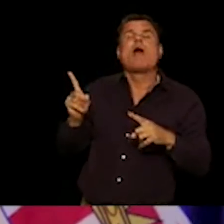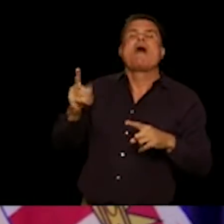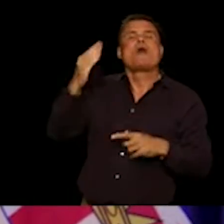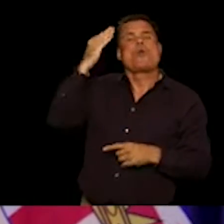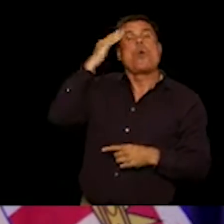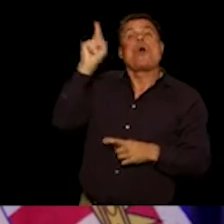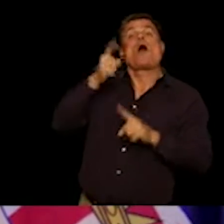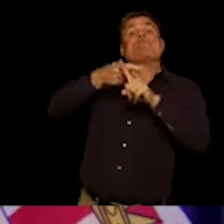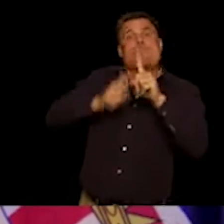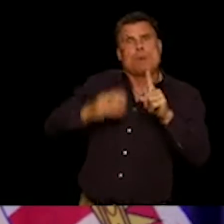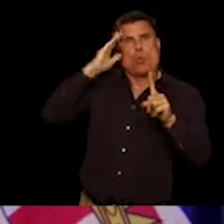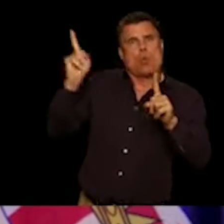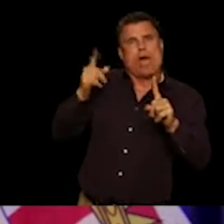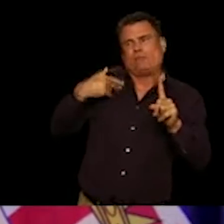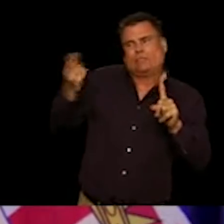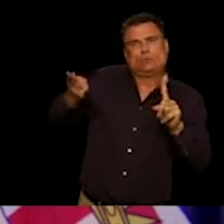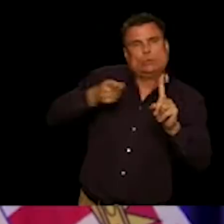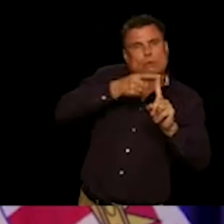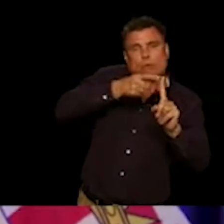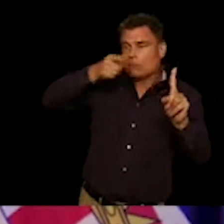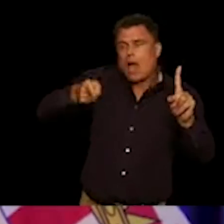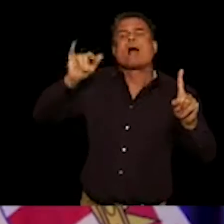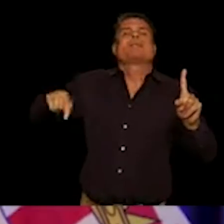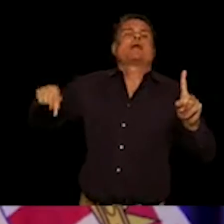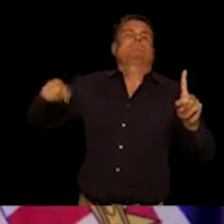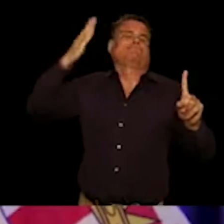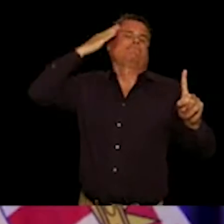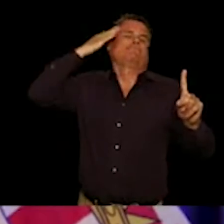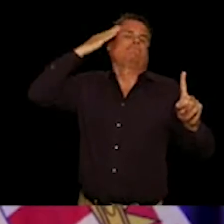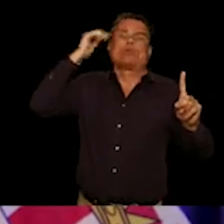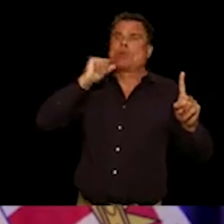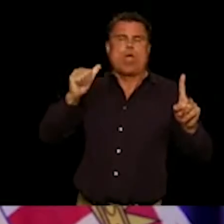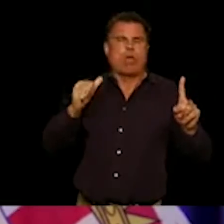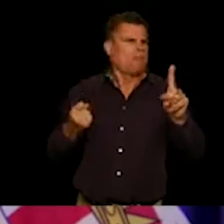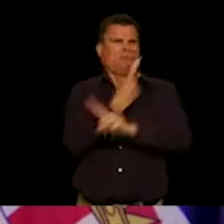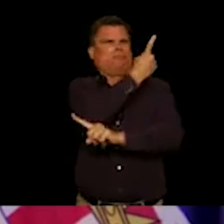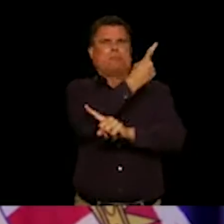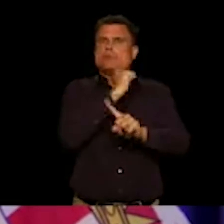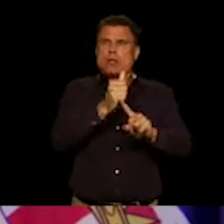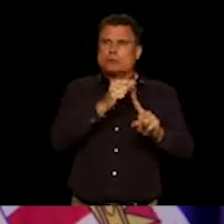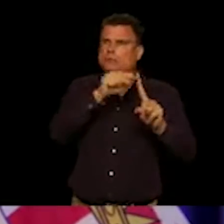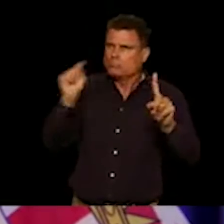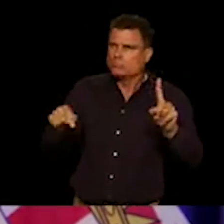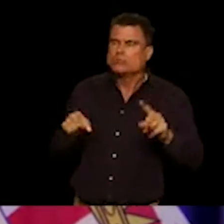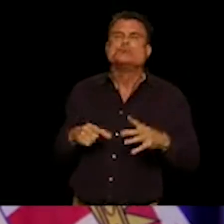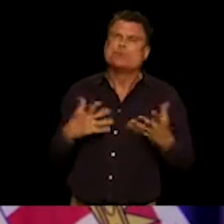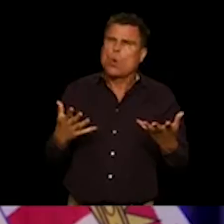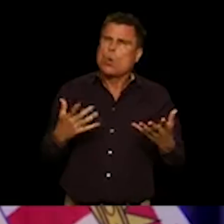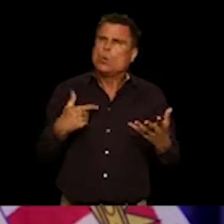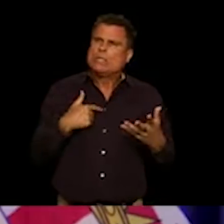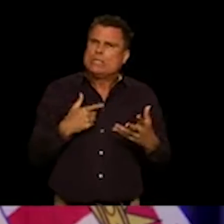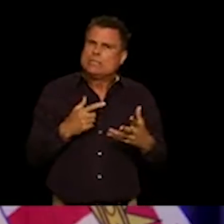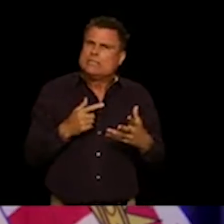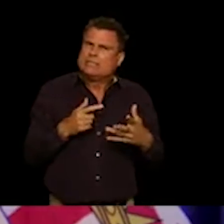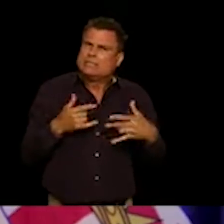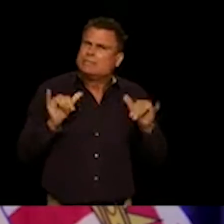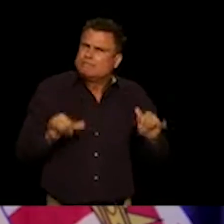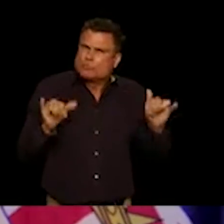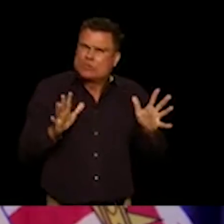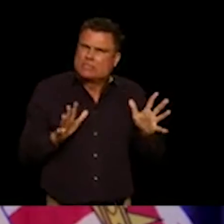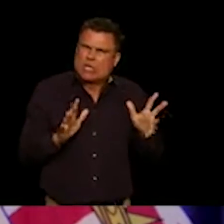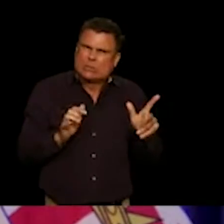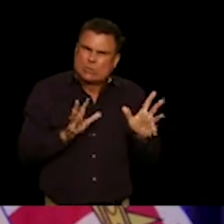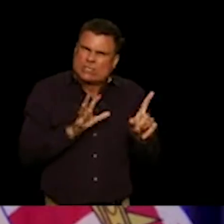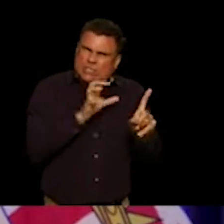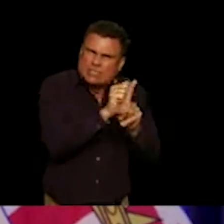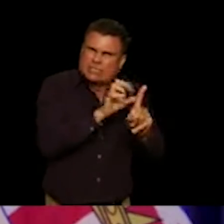the teams are doing across the province. It's it's hard work. A lot of us are working long hours doing this, and I think the kudos